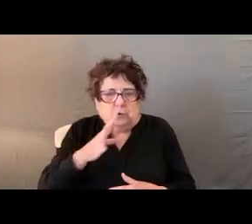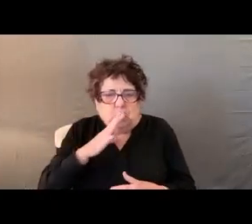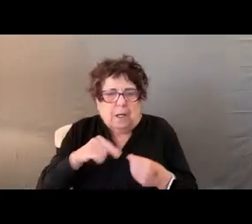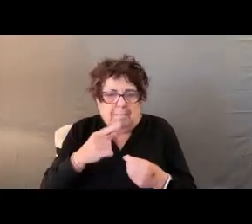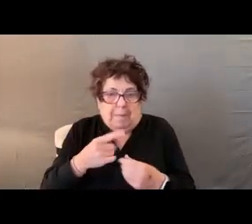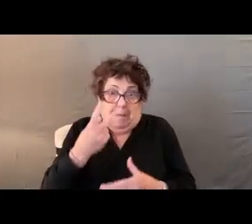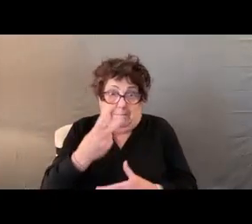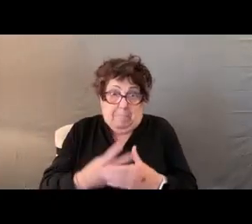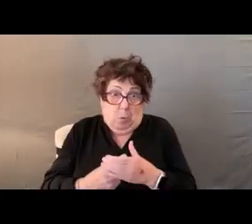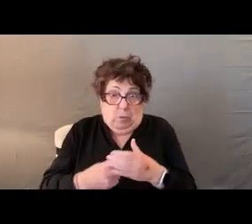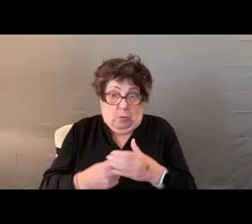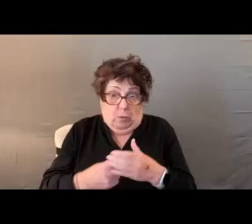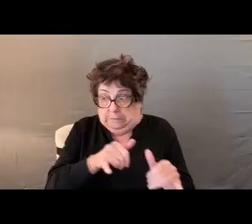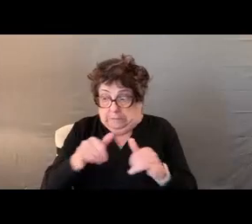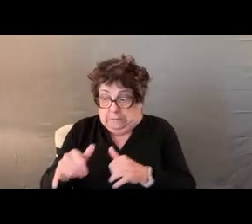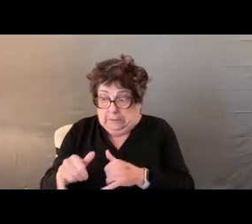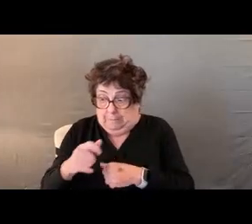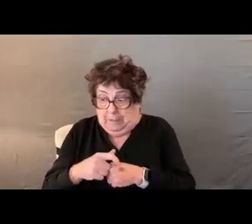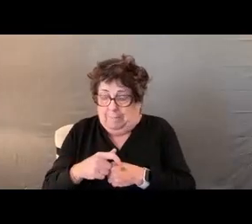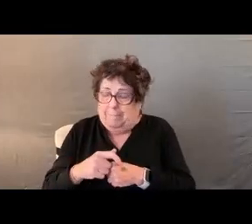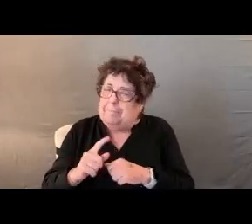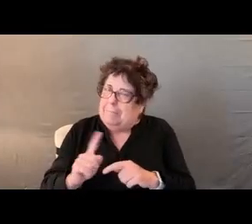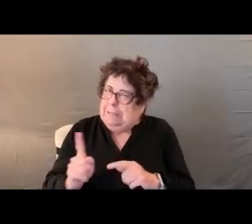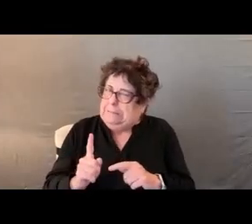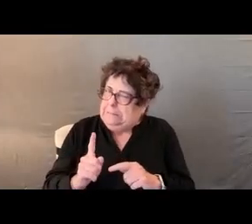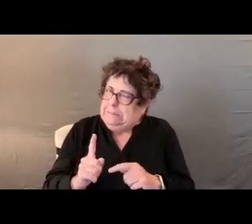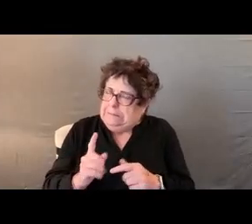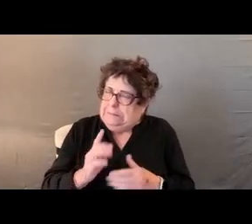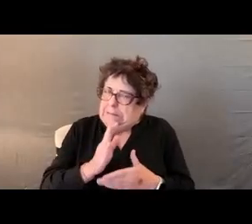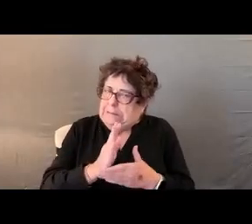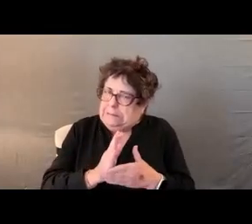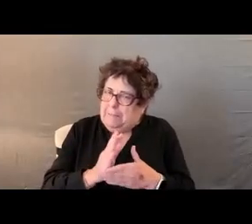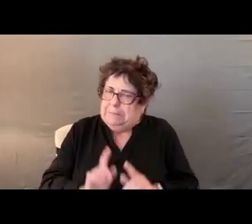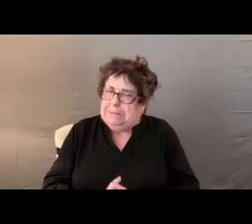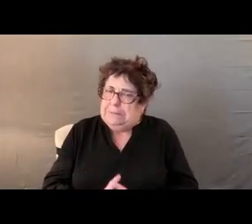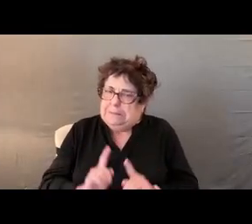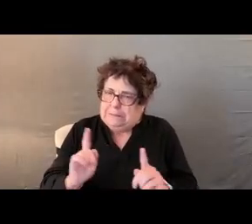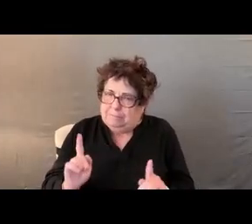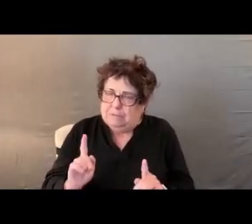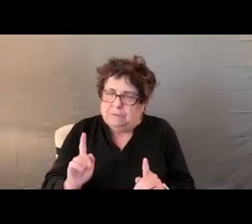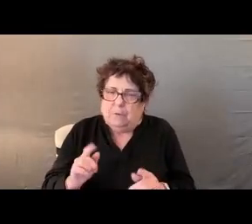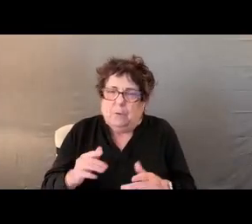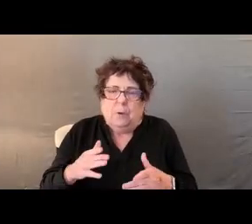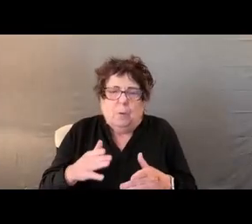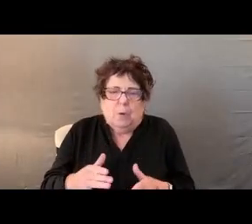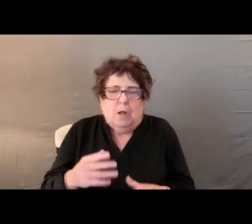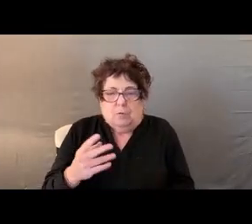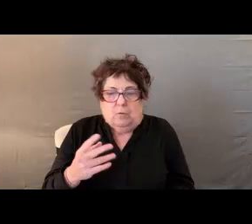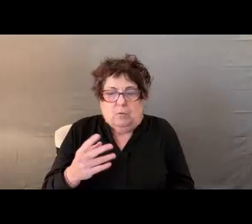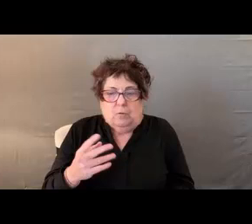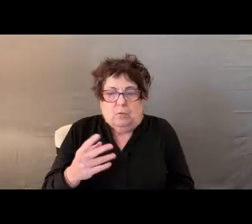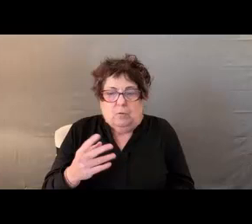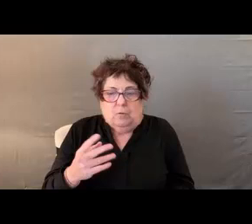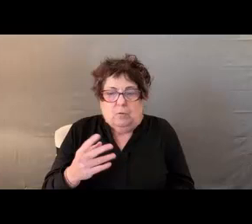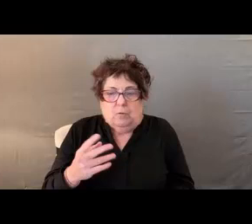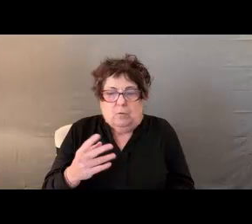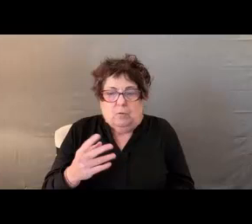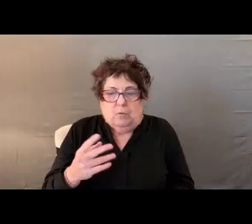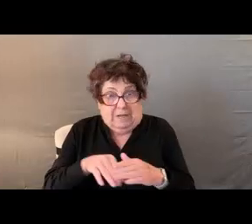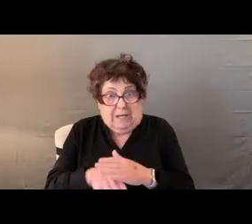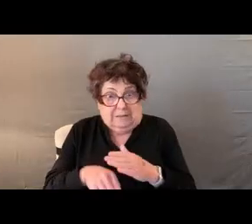some differences in the way those two types of access are approached in federal law, and there are some differences